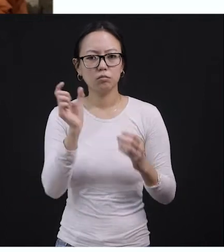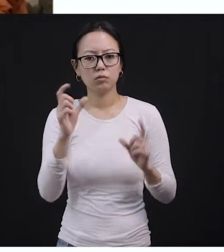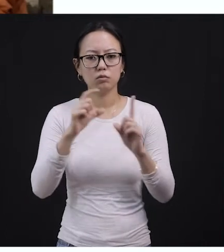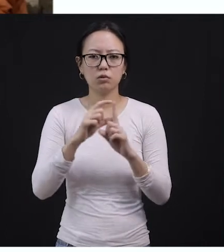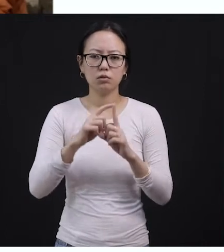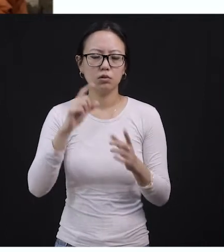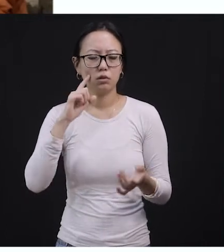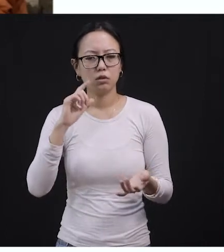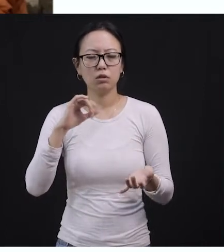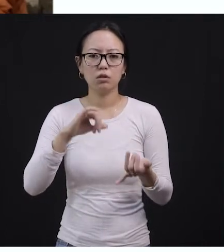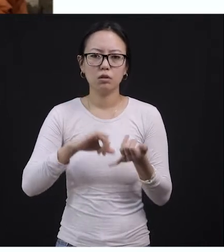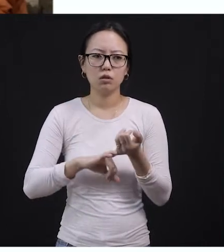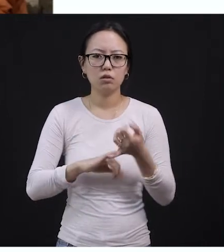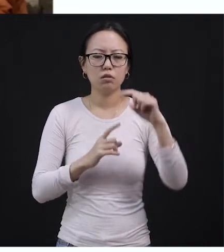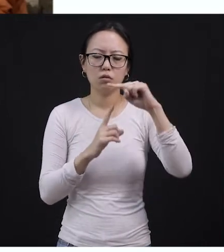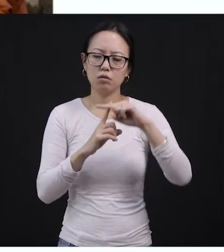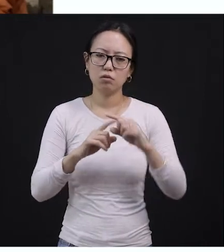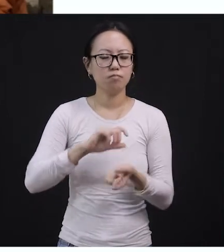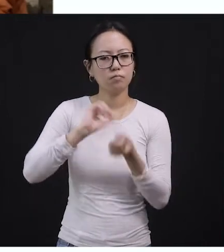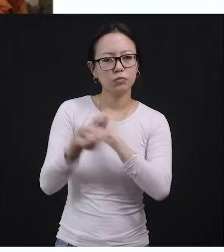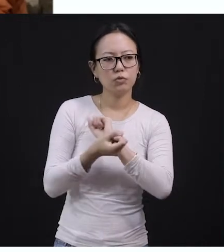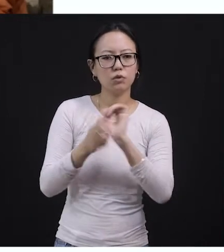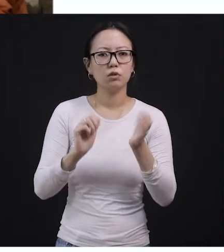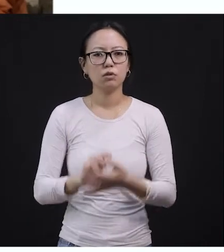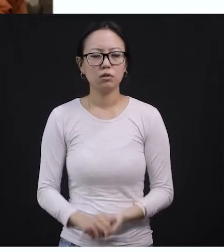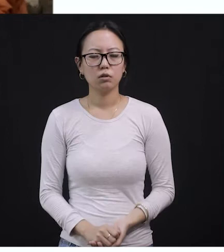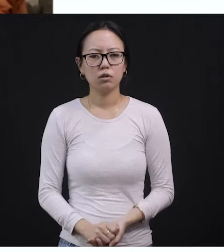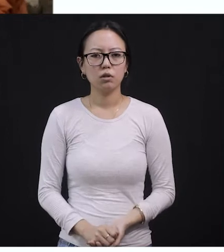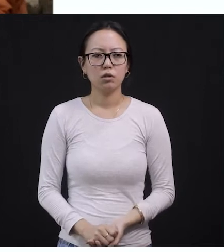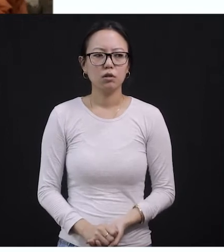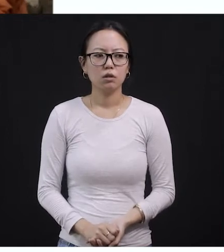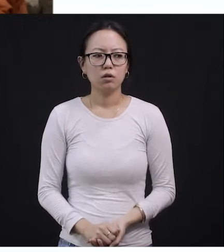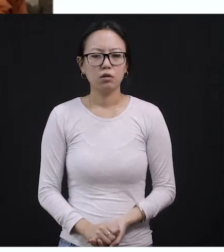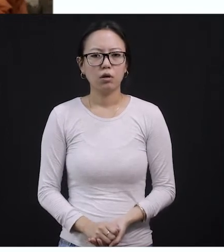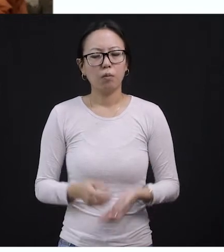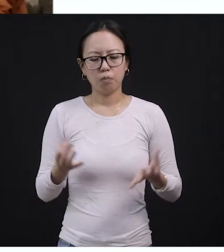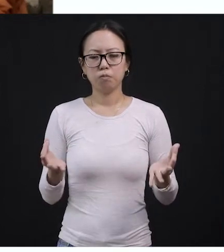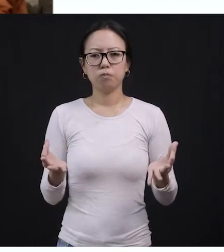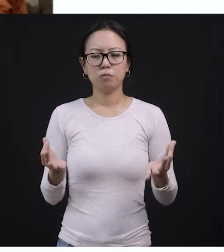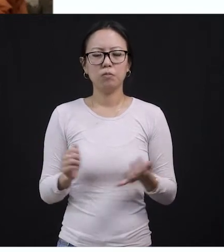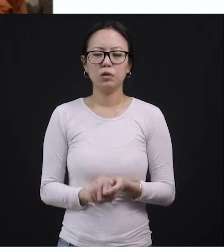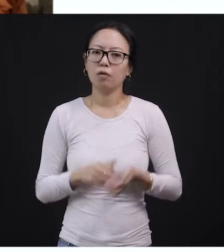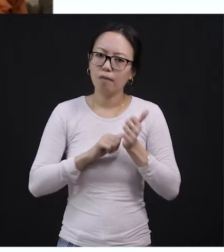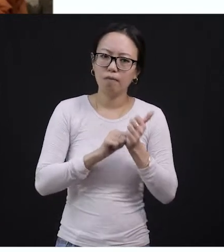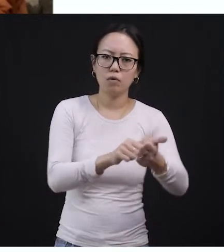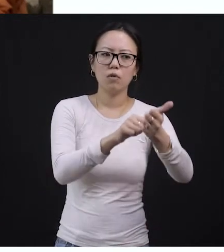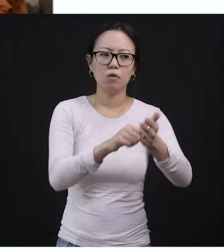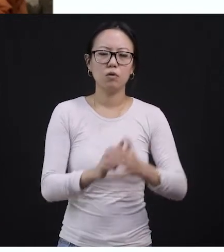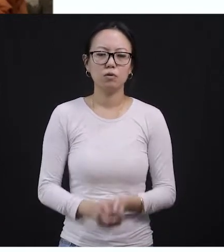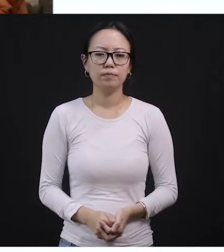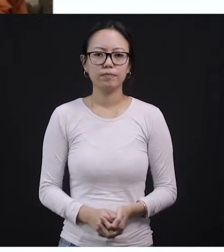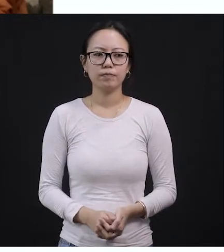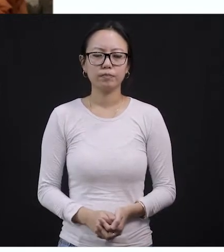Buddhism. He started following the teachings of Gautama Buddha, and he also lived a life of